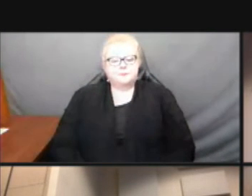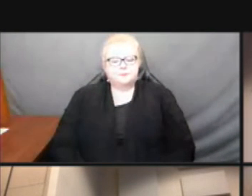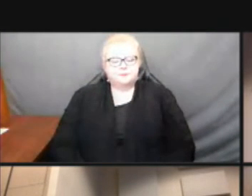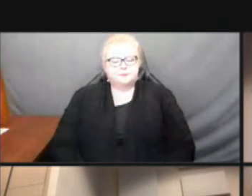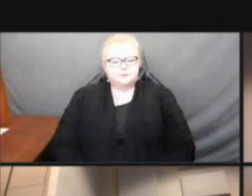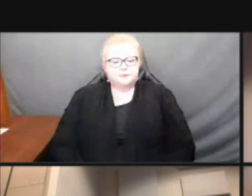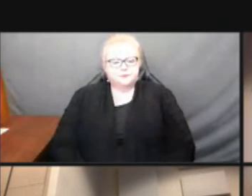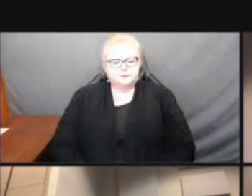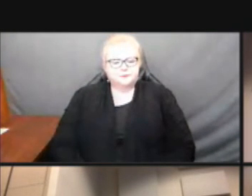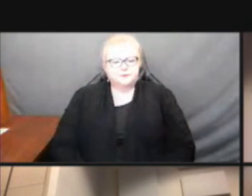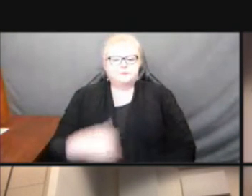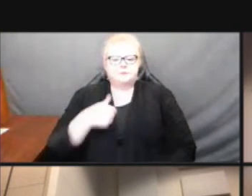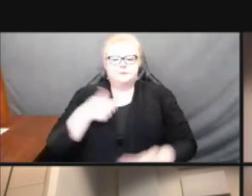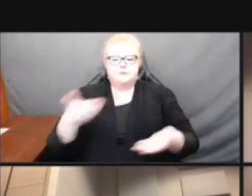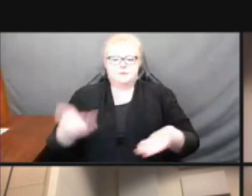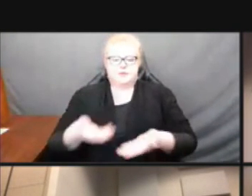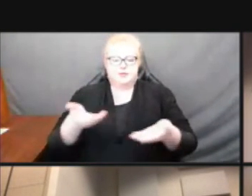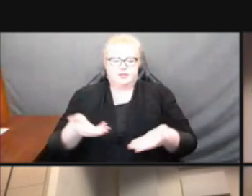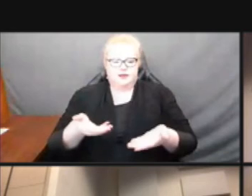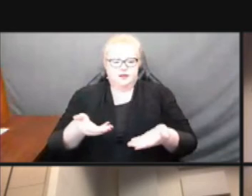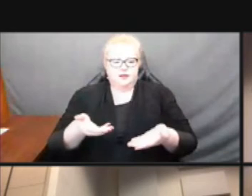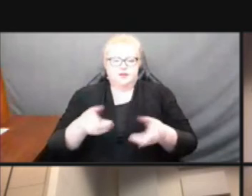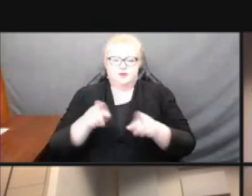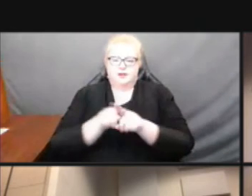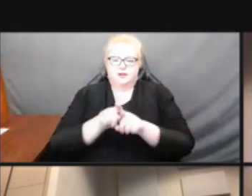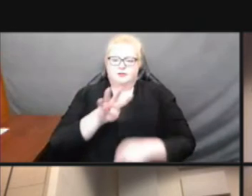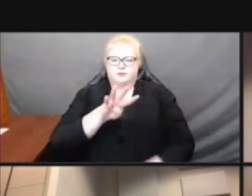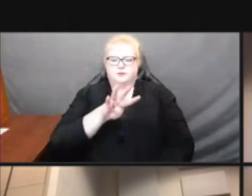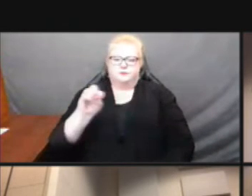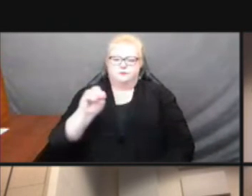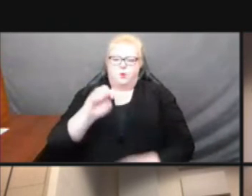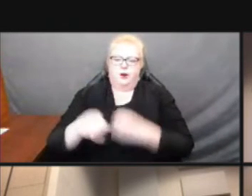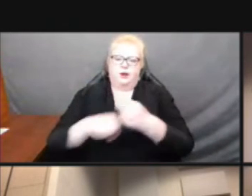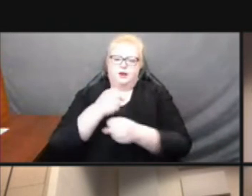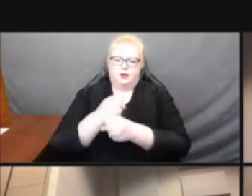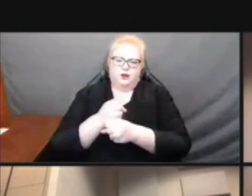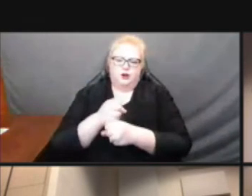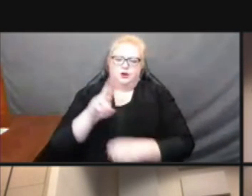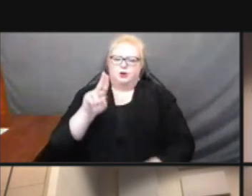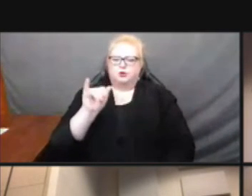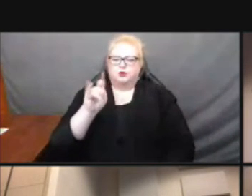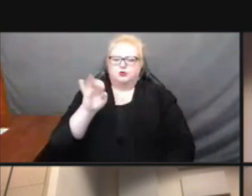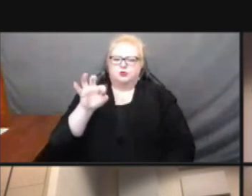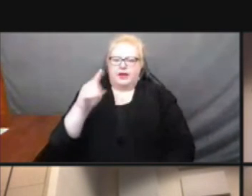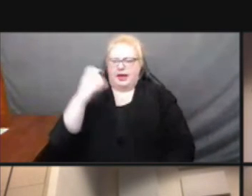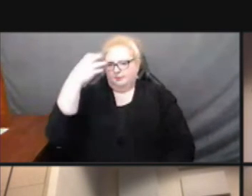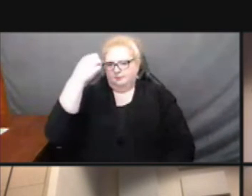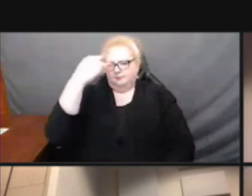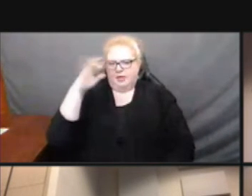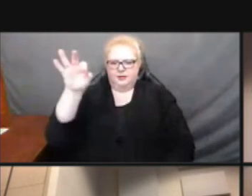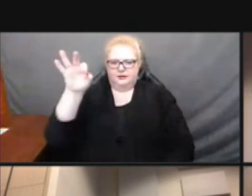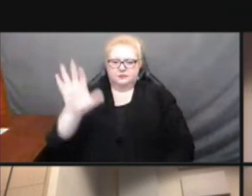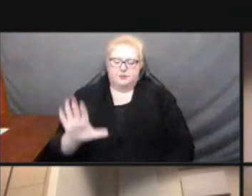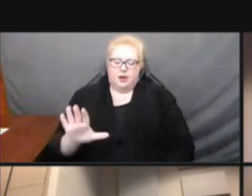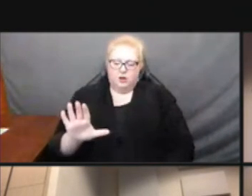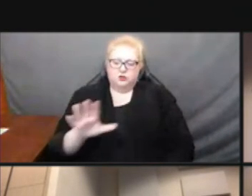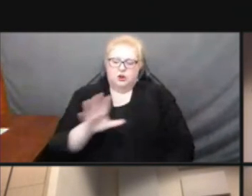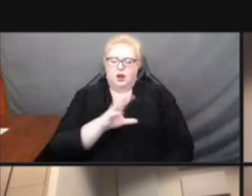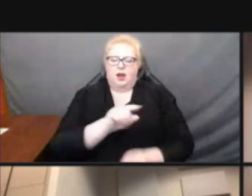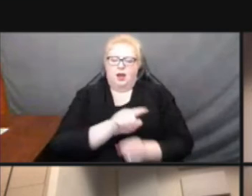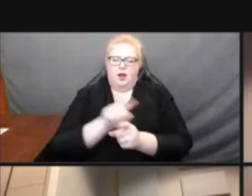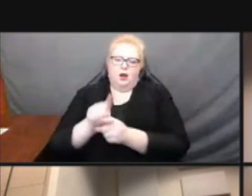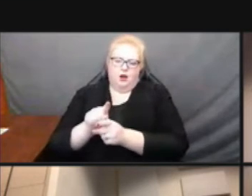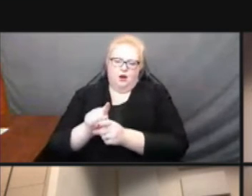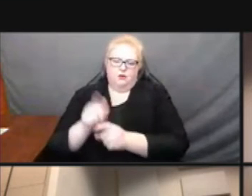I stand before you as a 40-year United Methodist pastor. I also stand before you as a former